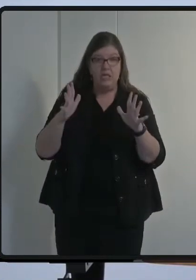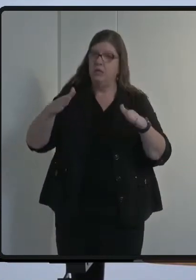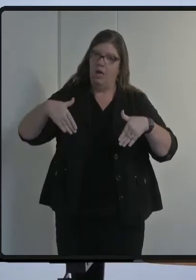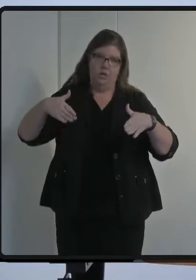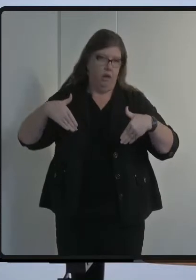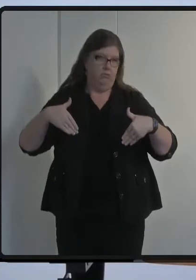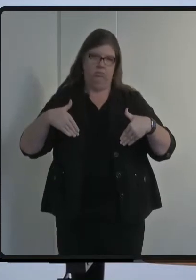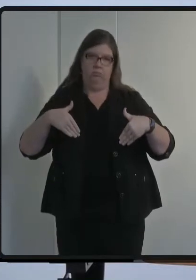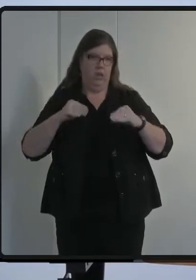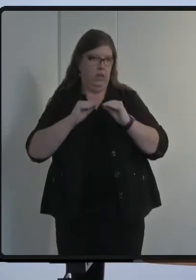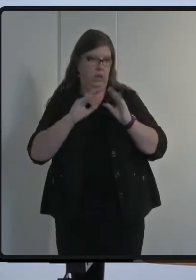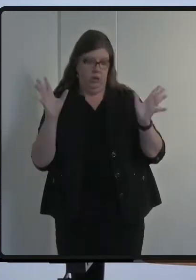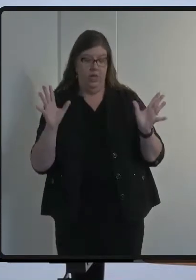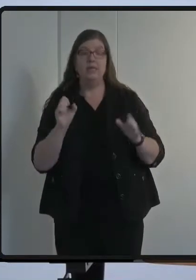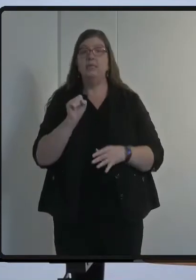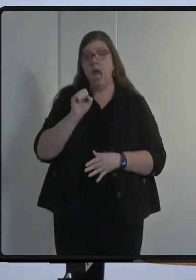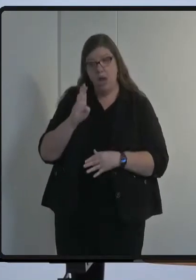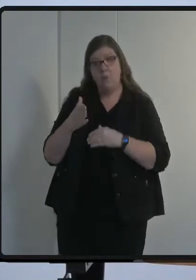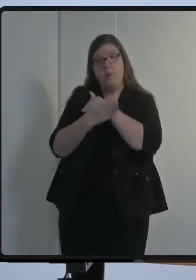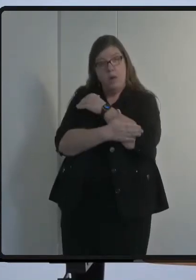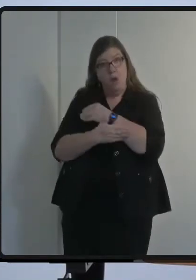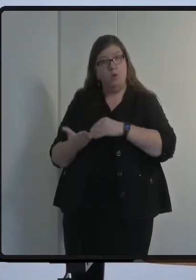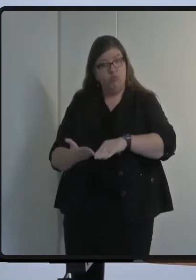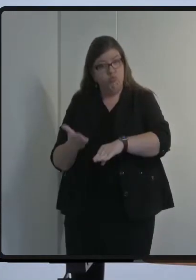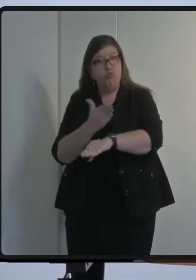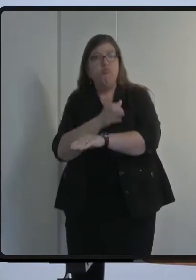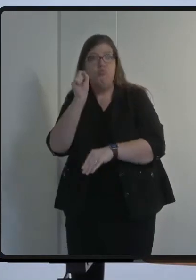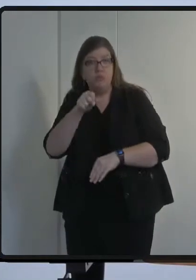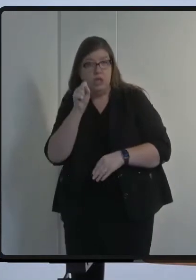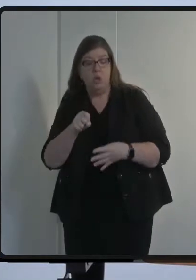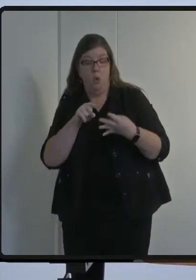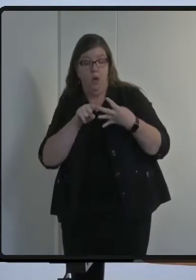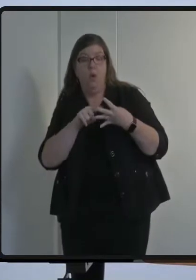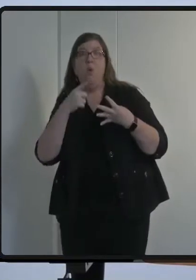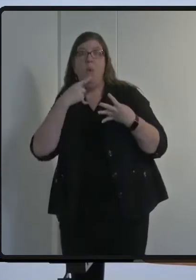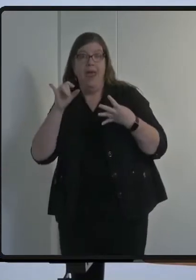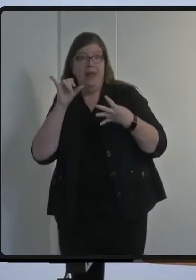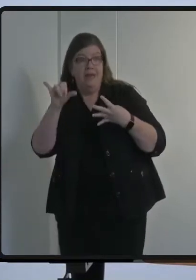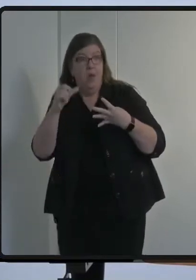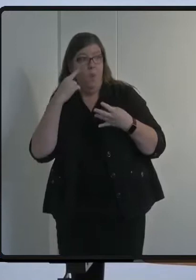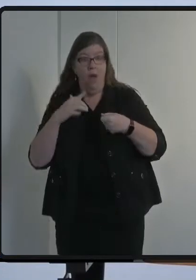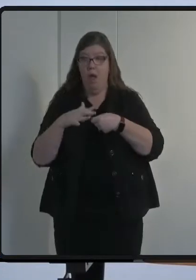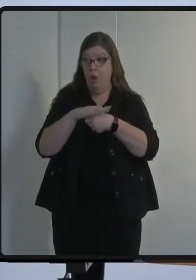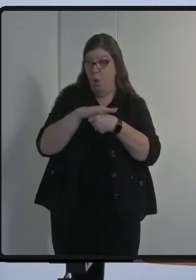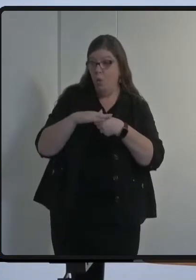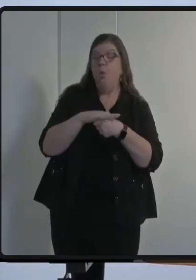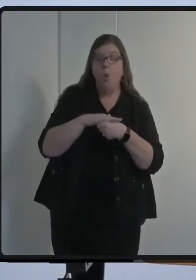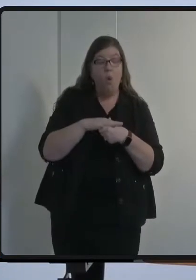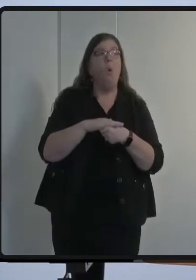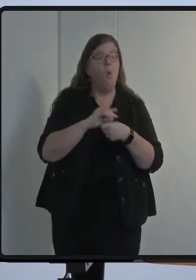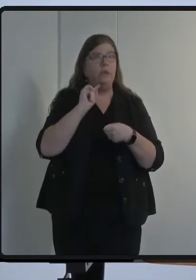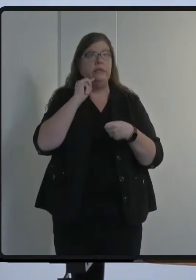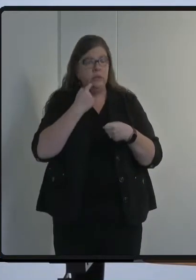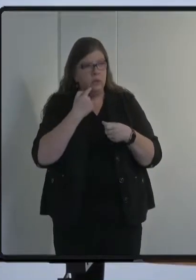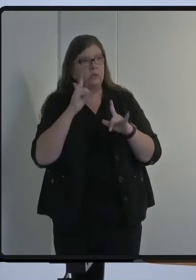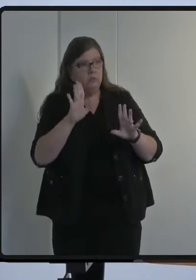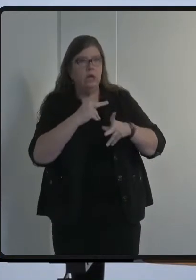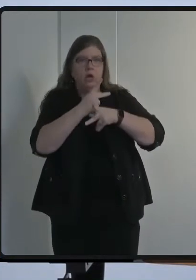County is currently in a good place. Our county remains in the red tier because our local residents are taking public health guidance